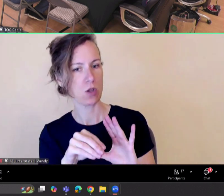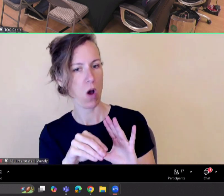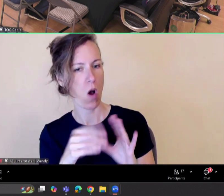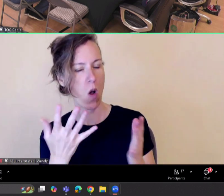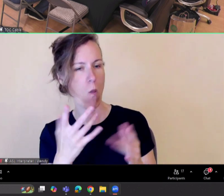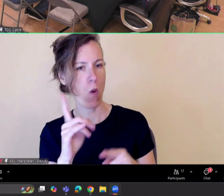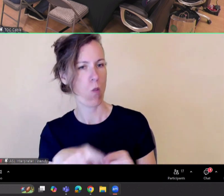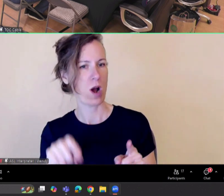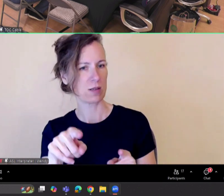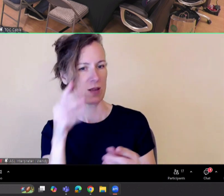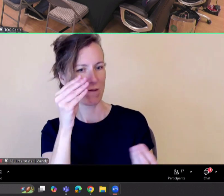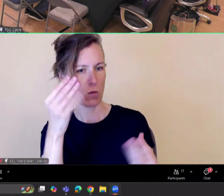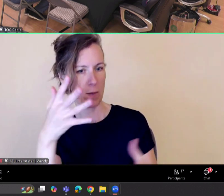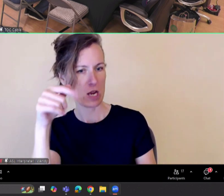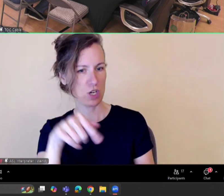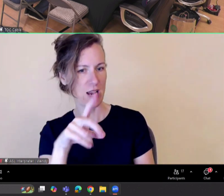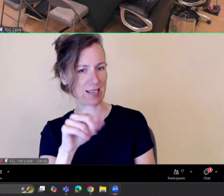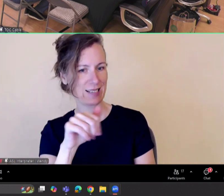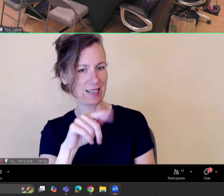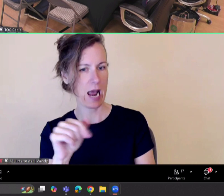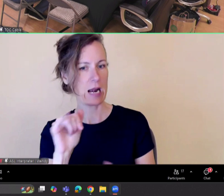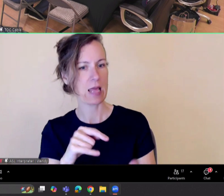the neighborhood?